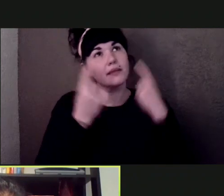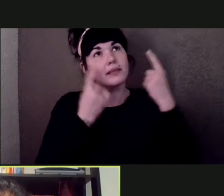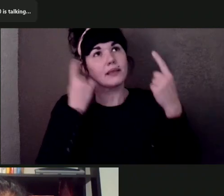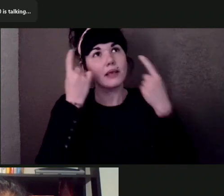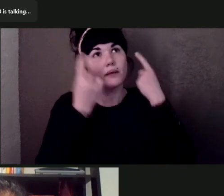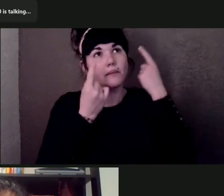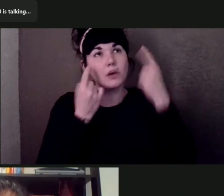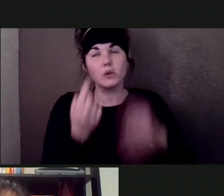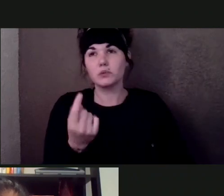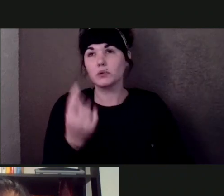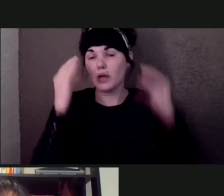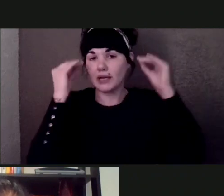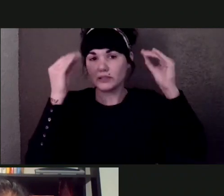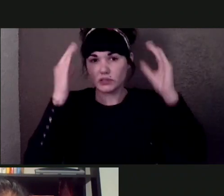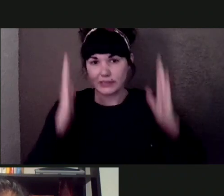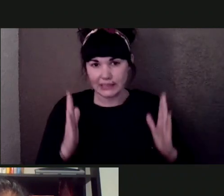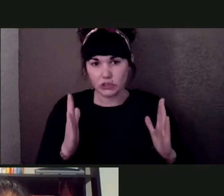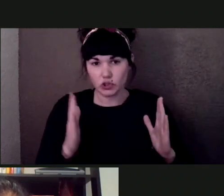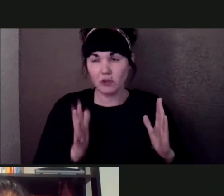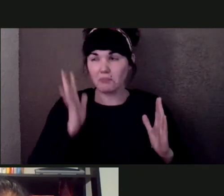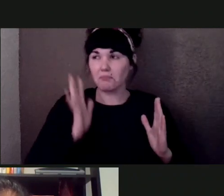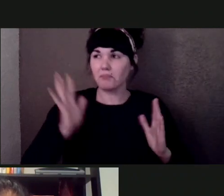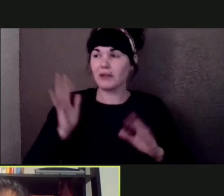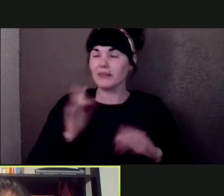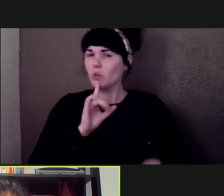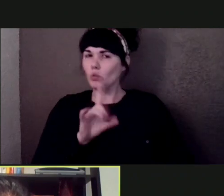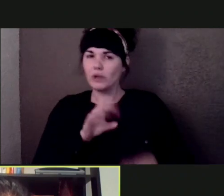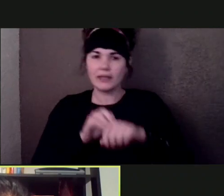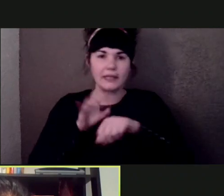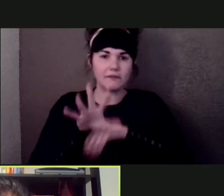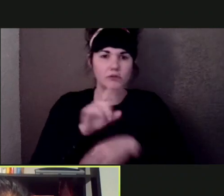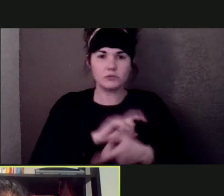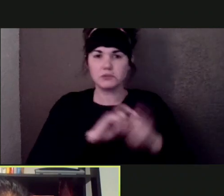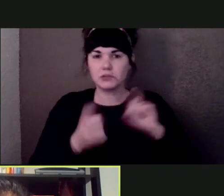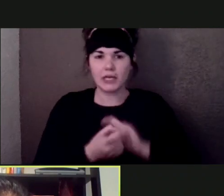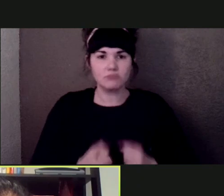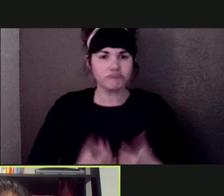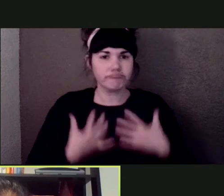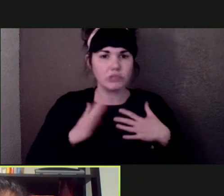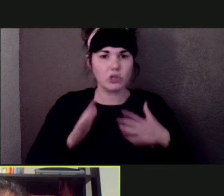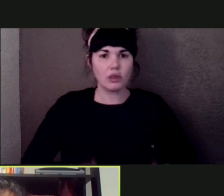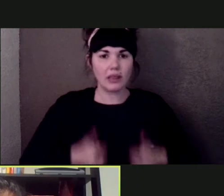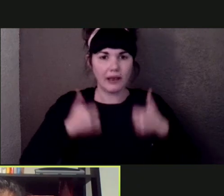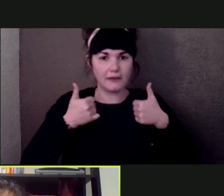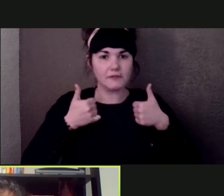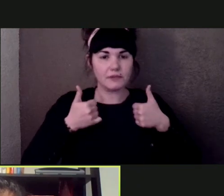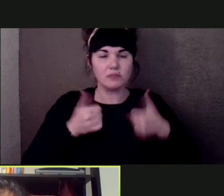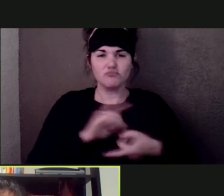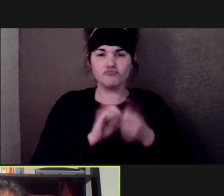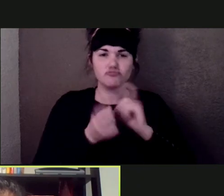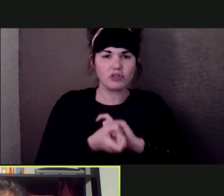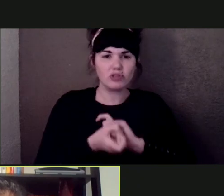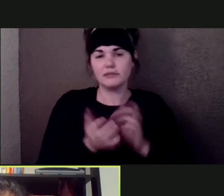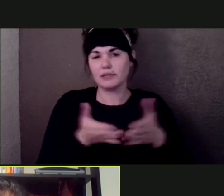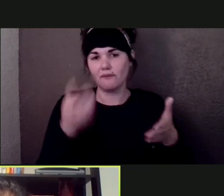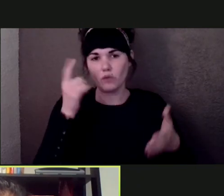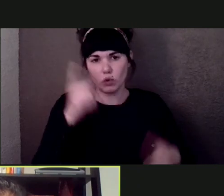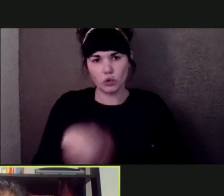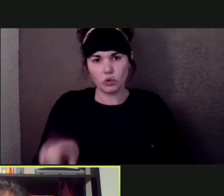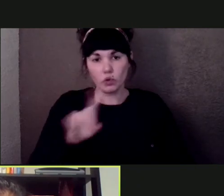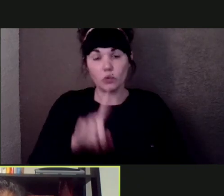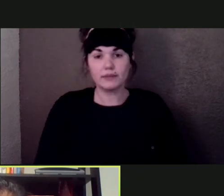your life, who you really enjoyed being around, who made a difference to you. And we want to also, uh, recognize